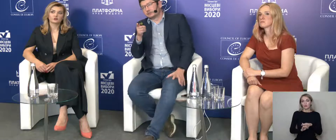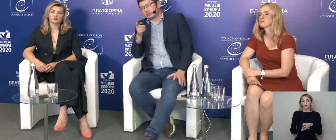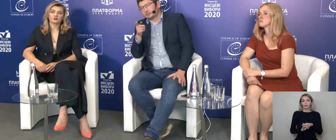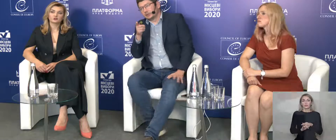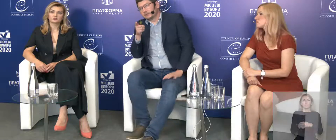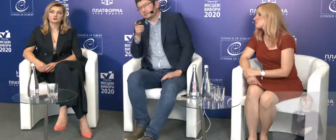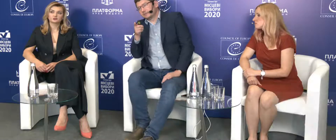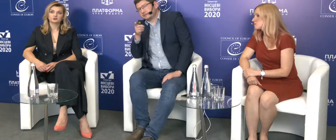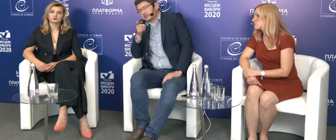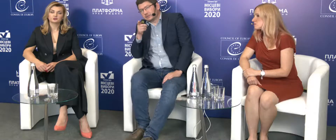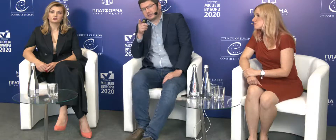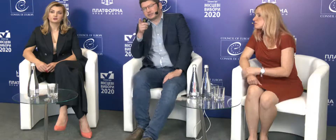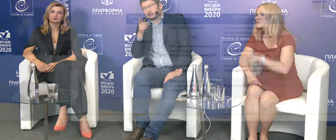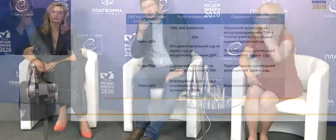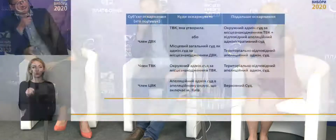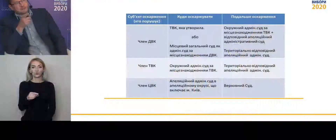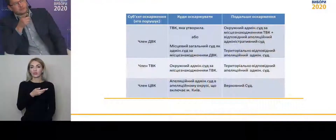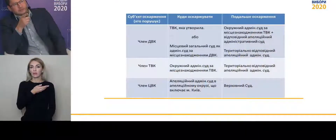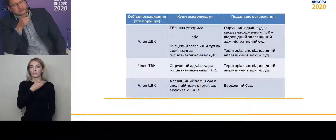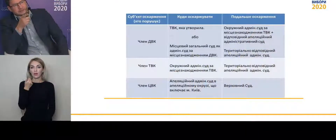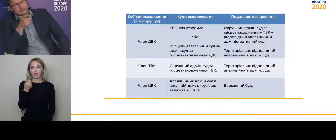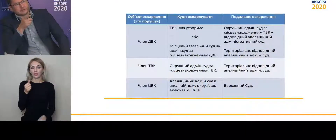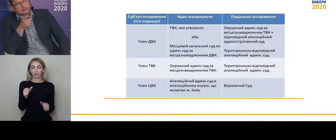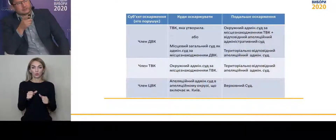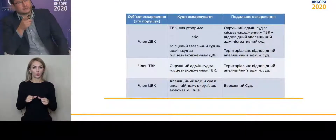law. Victoria,